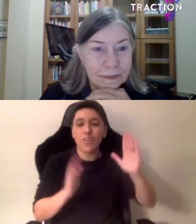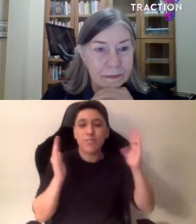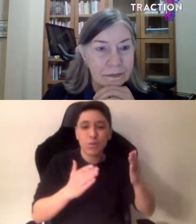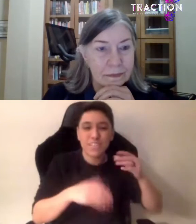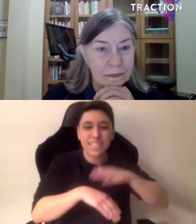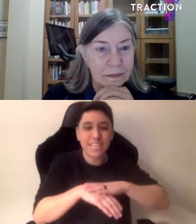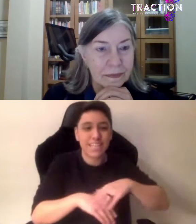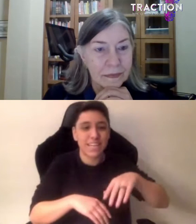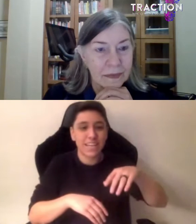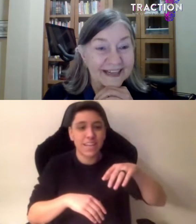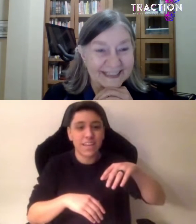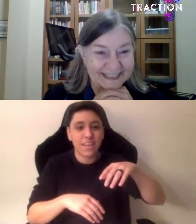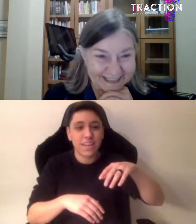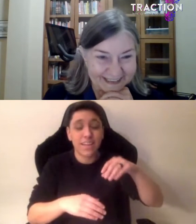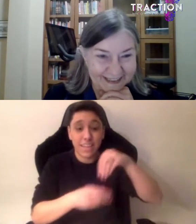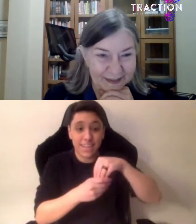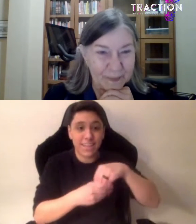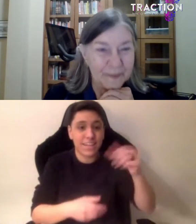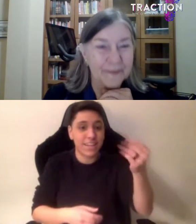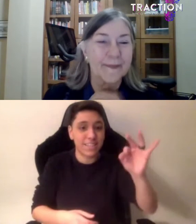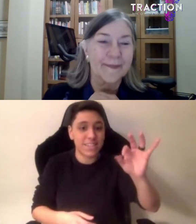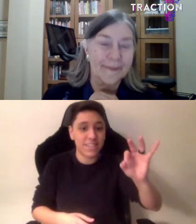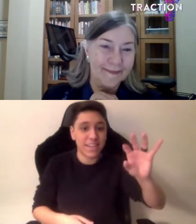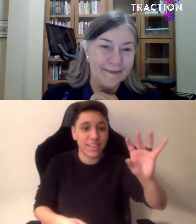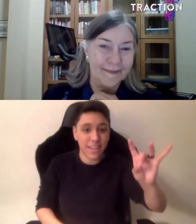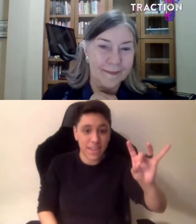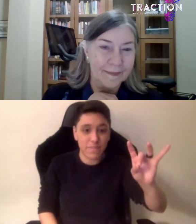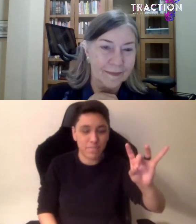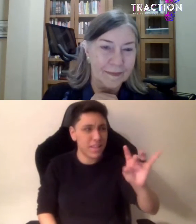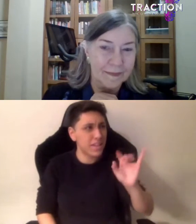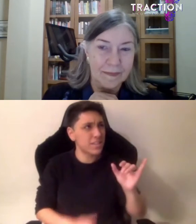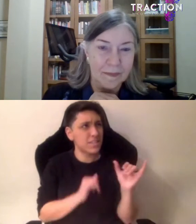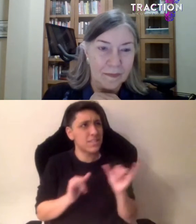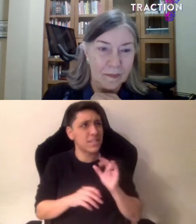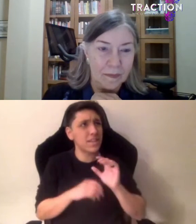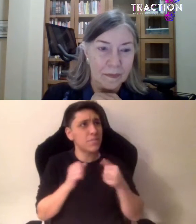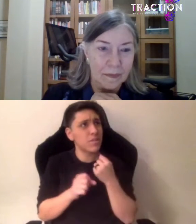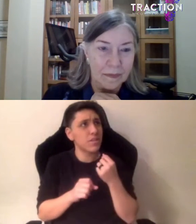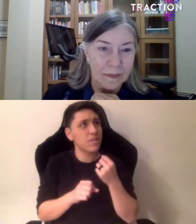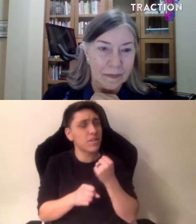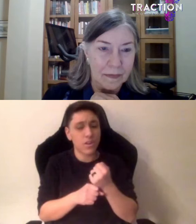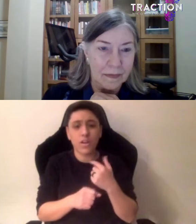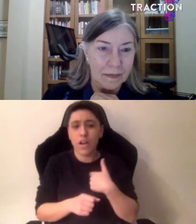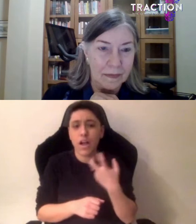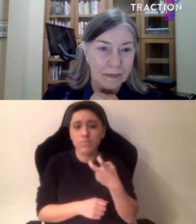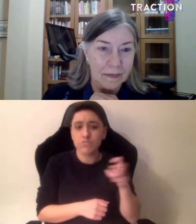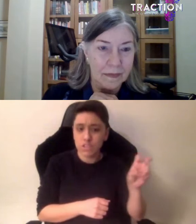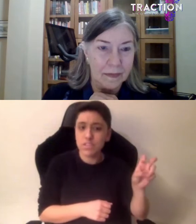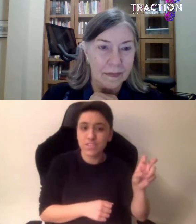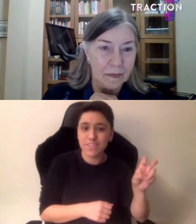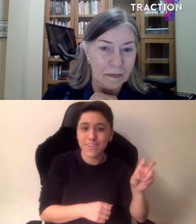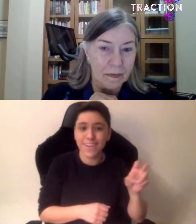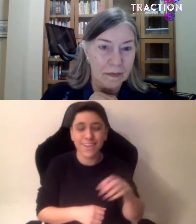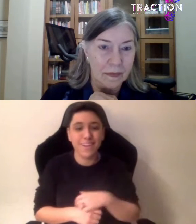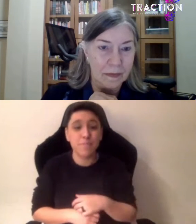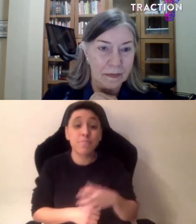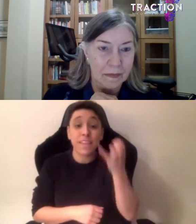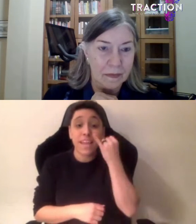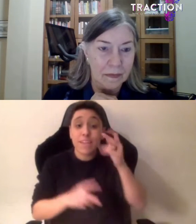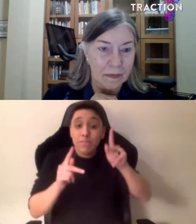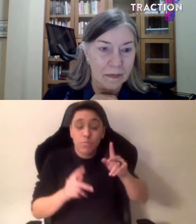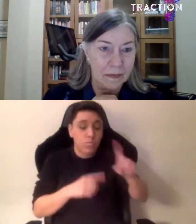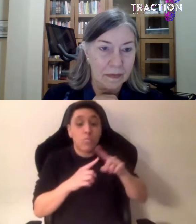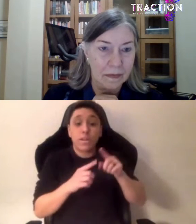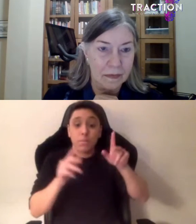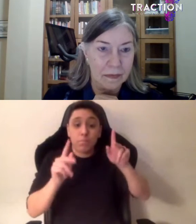same year I transitioned. Wow, that's a long time. When a prospective client asked her if she treated transgender women, Dr.